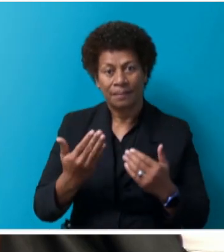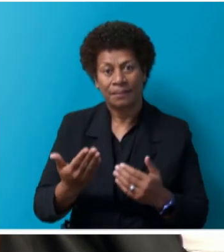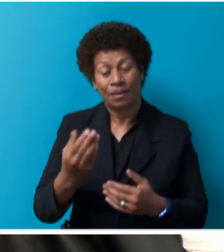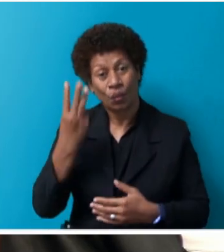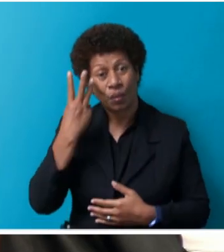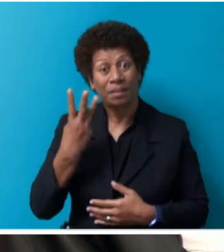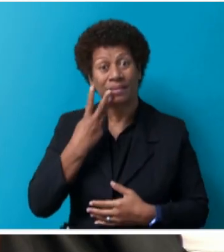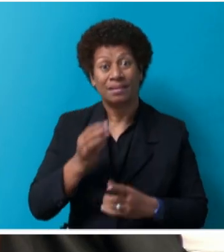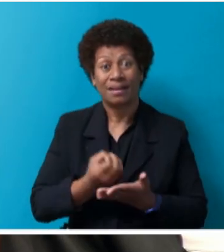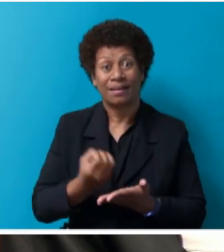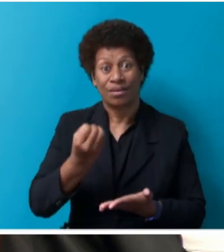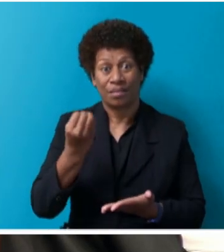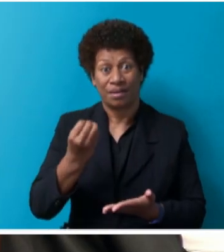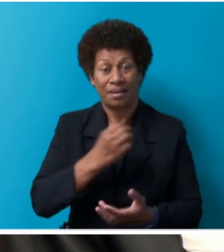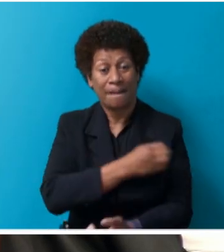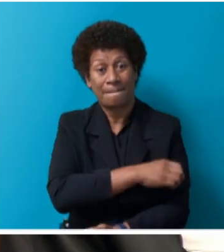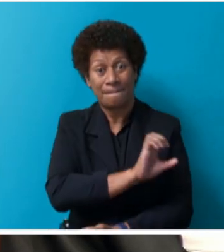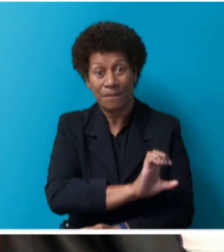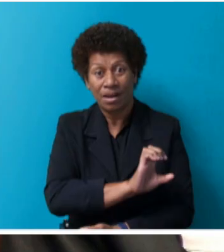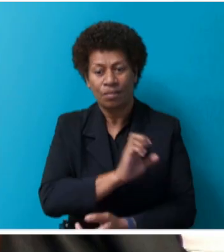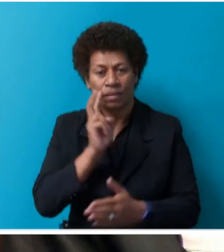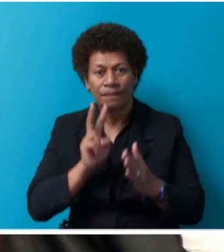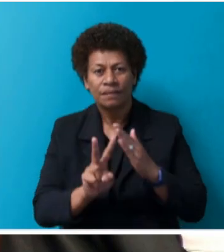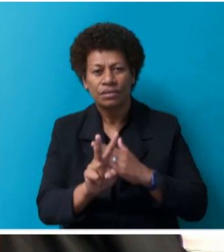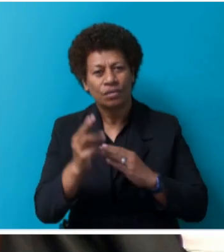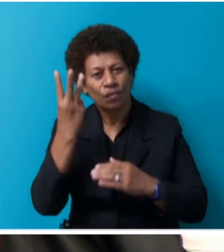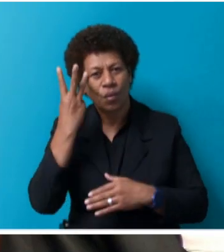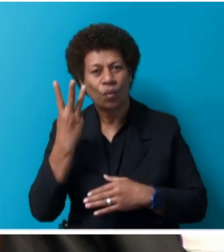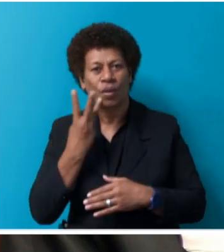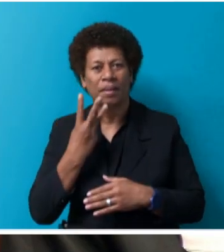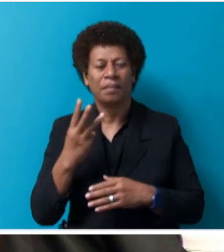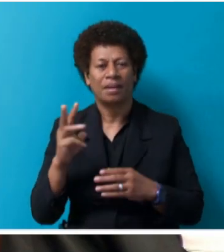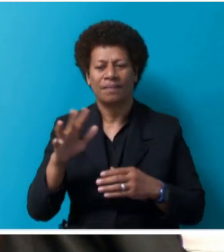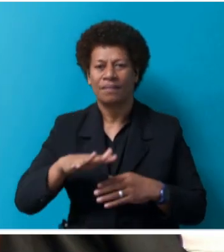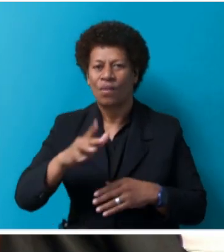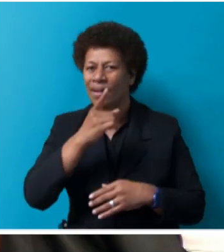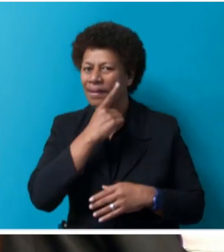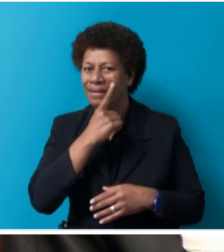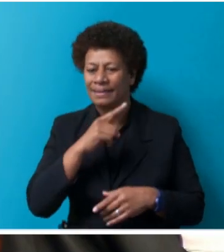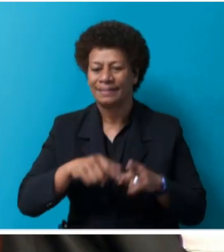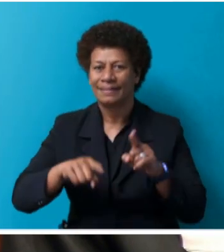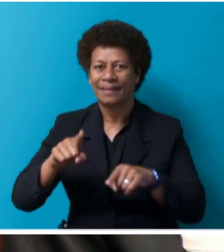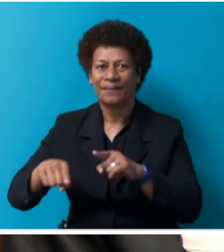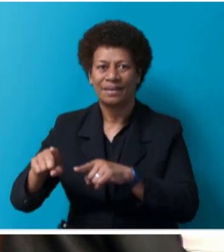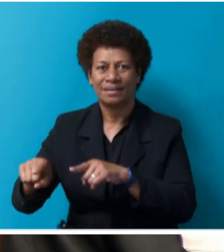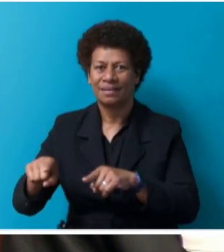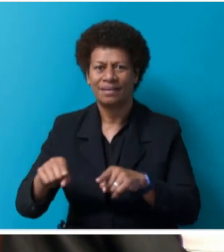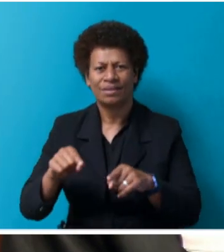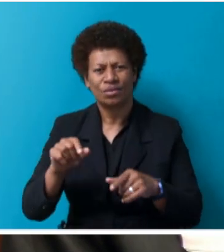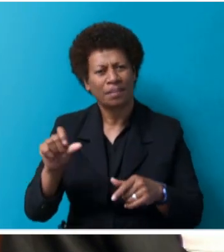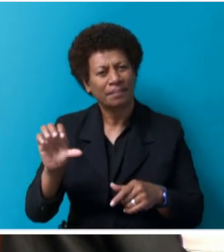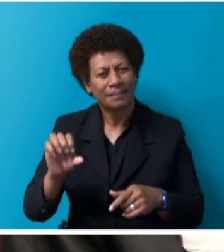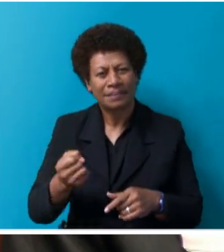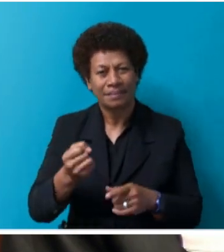National Action is born from a vision for women and girls in all their diversities to have the autonomy to define and